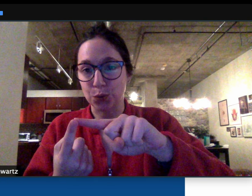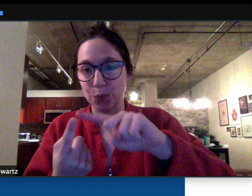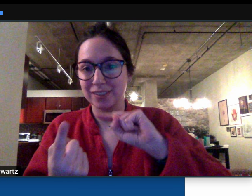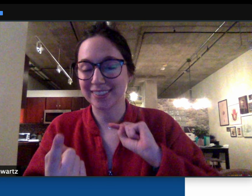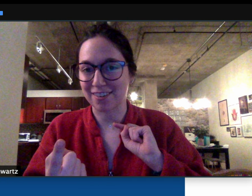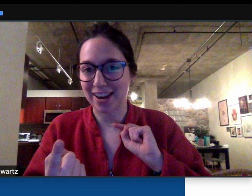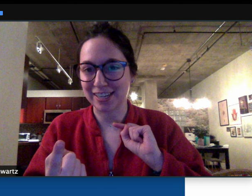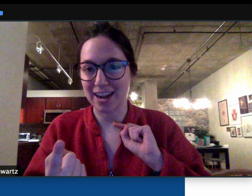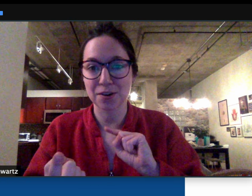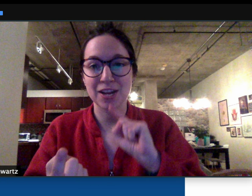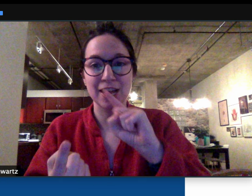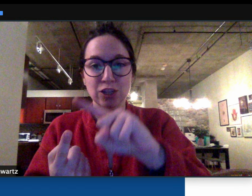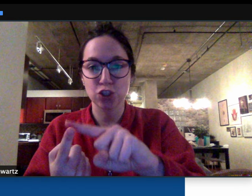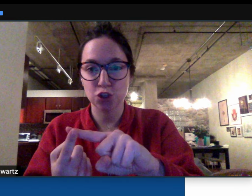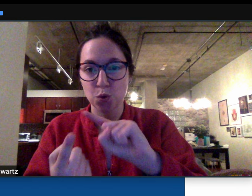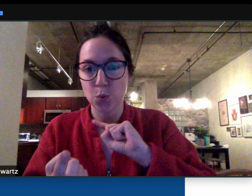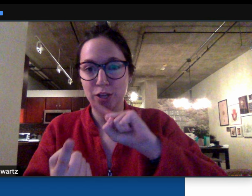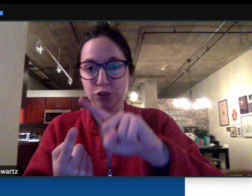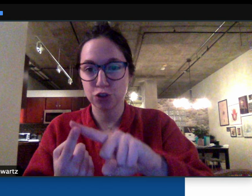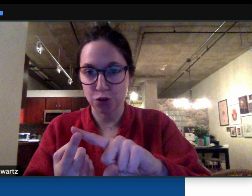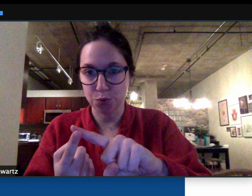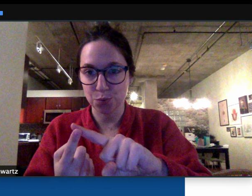Two, get ready, go.